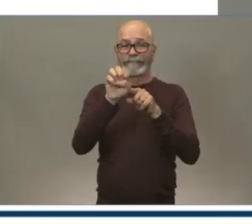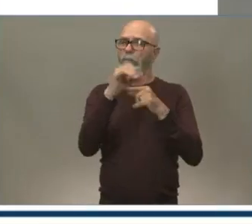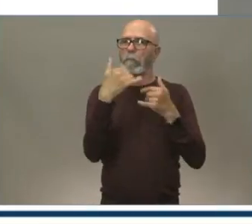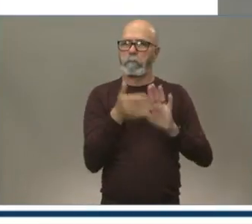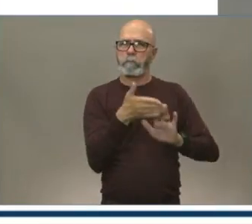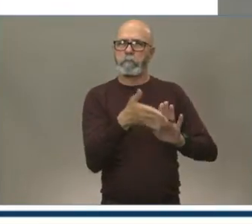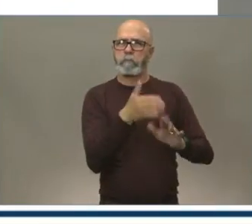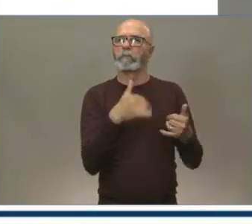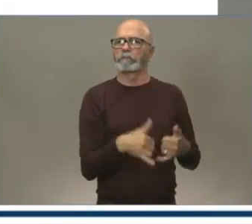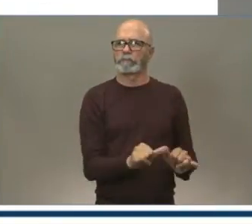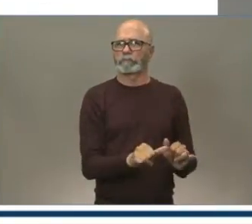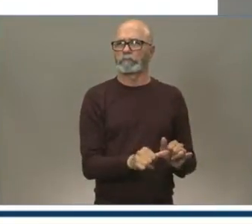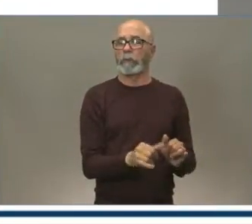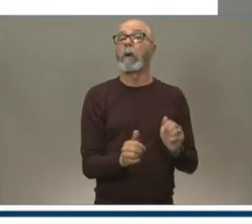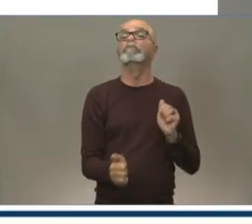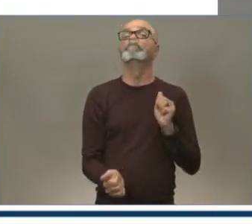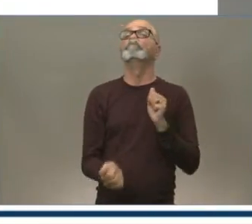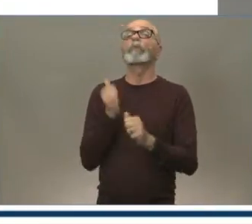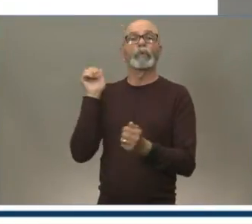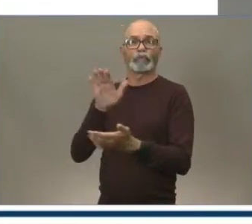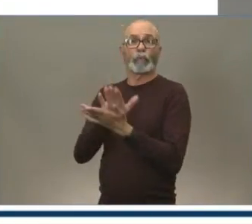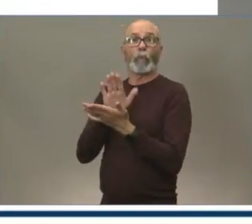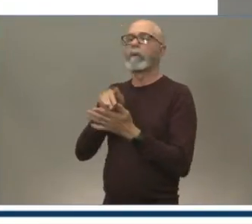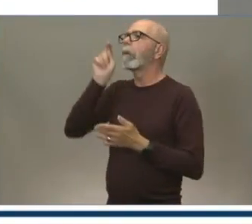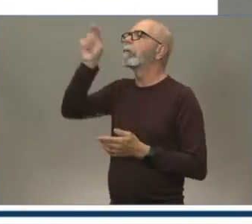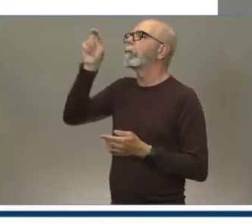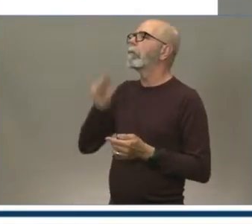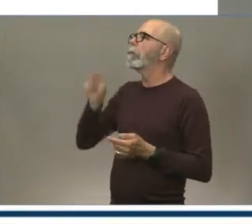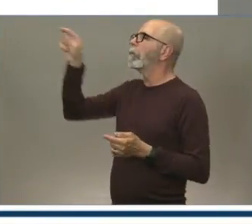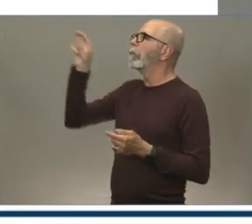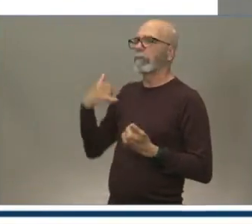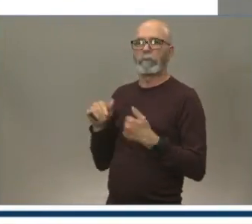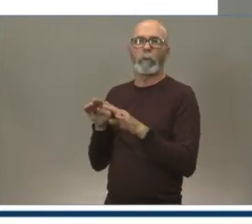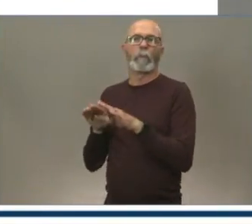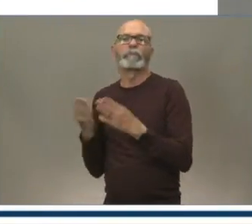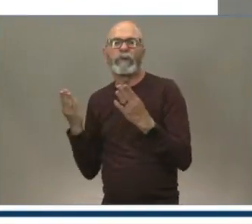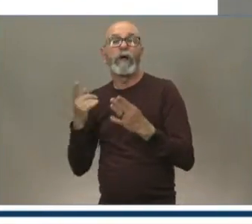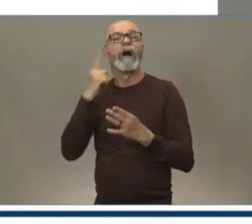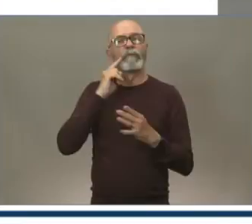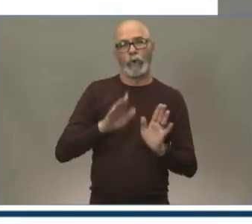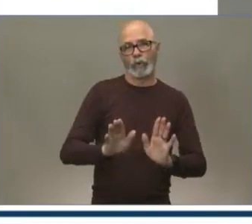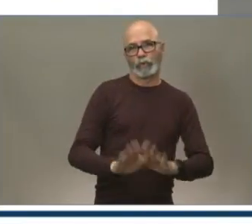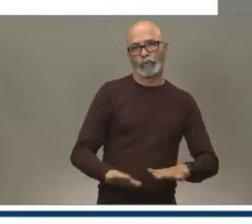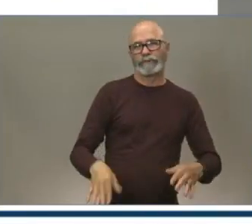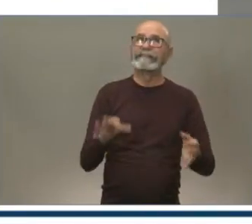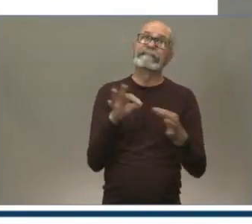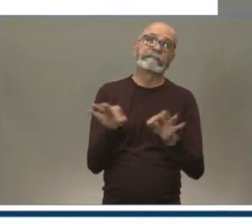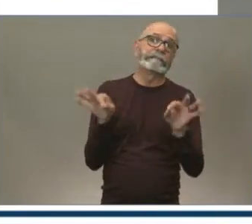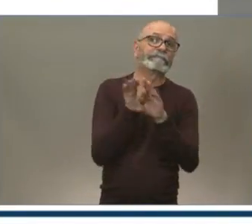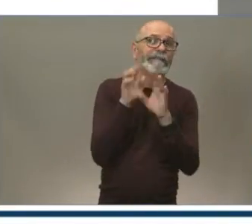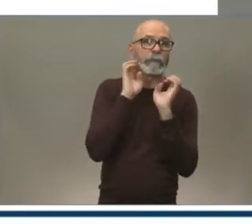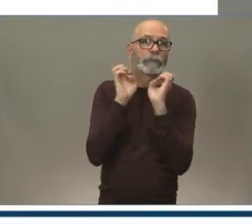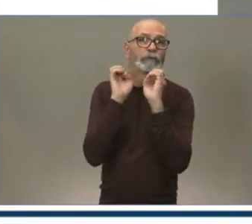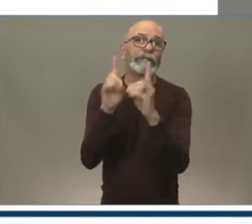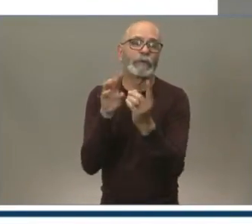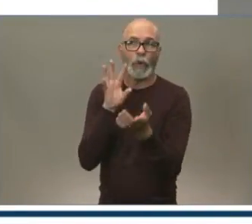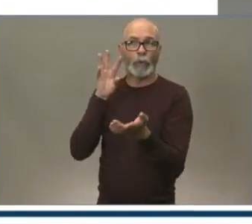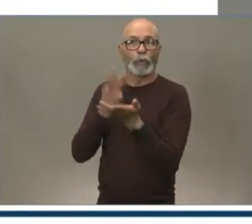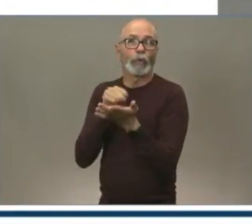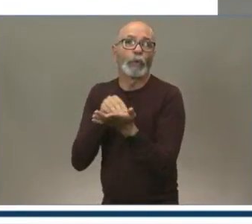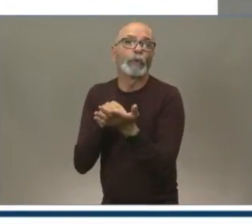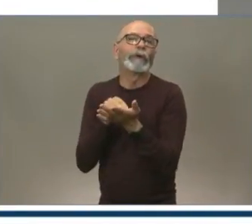schools will stay open as well. Where possible, children and youth need to be in school for their education, social and